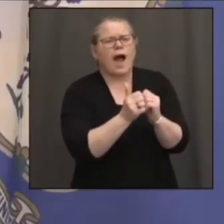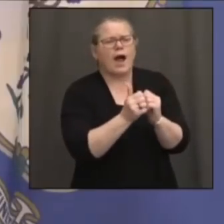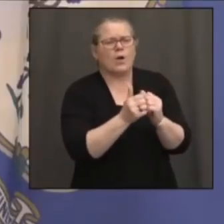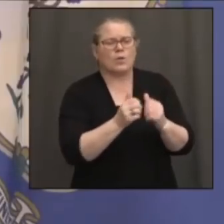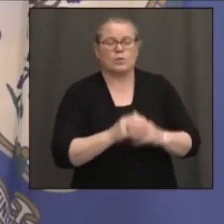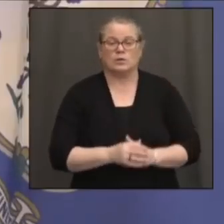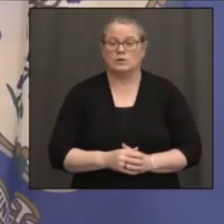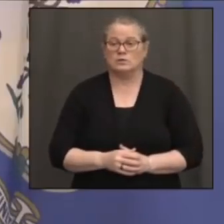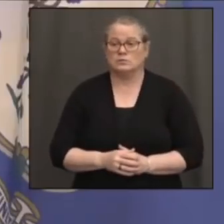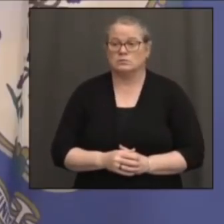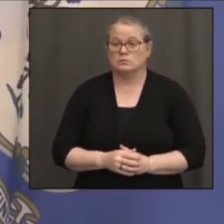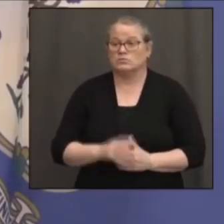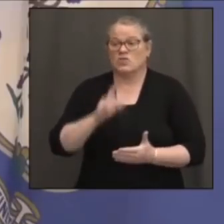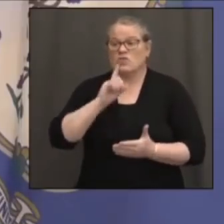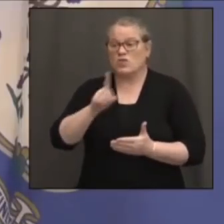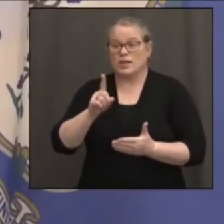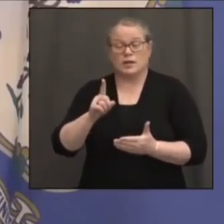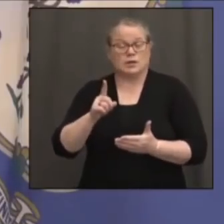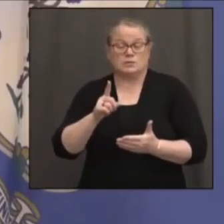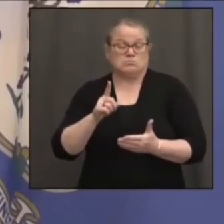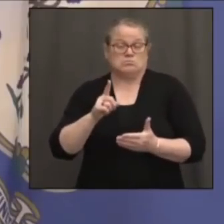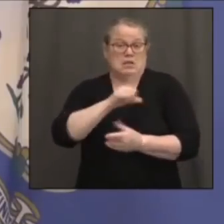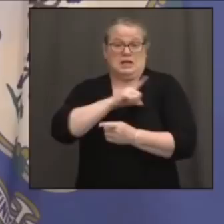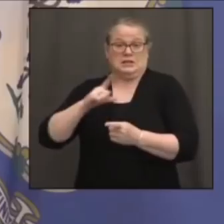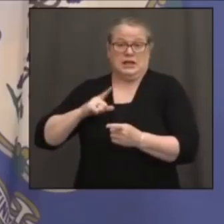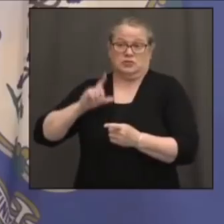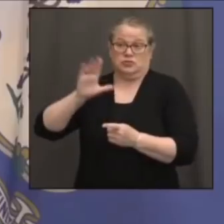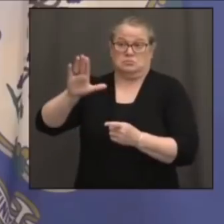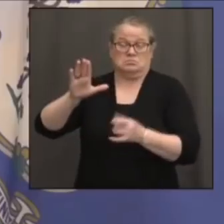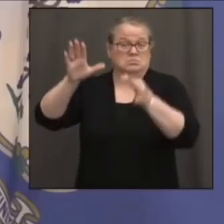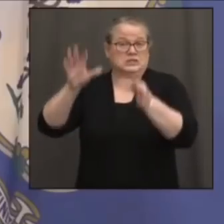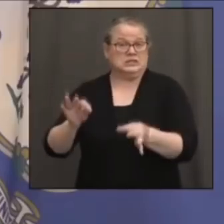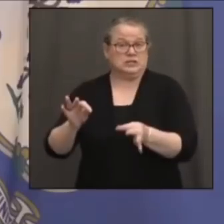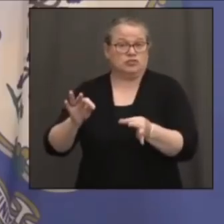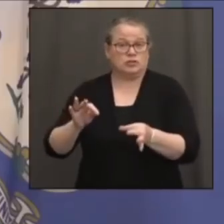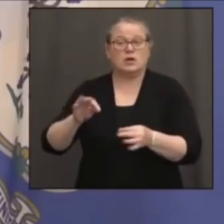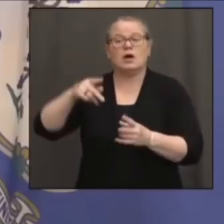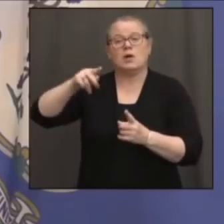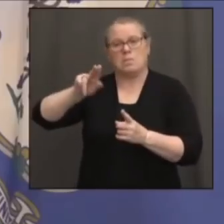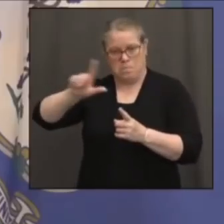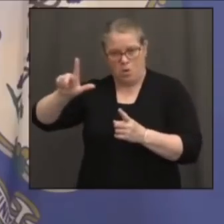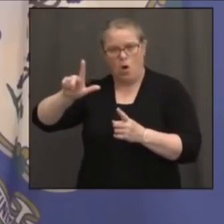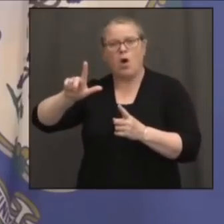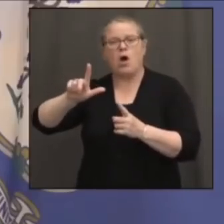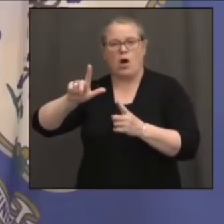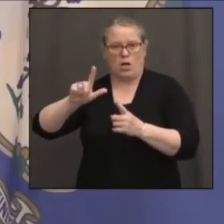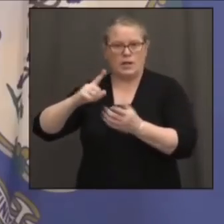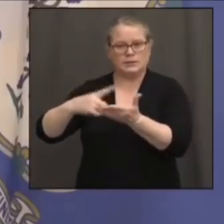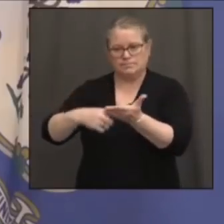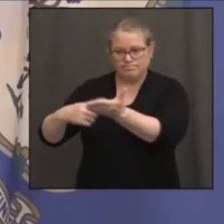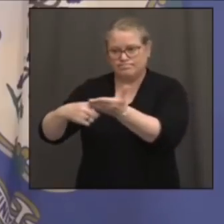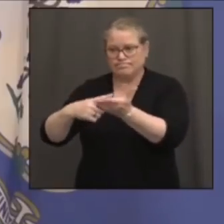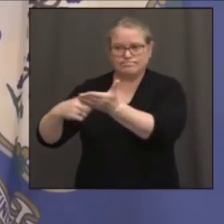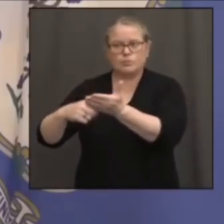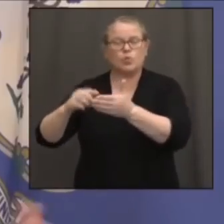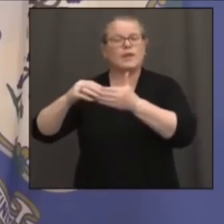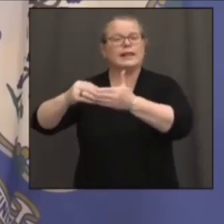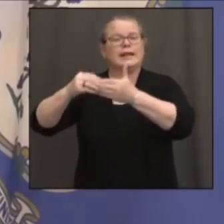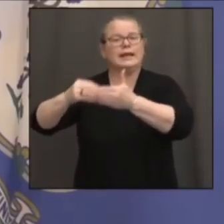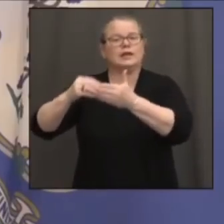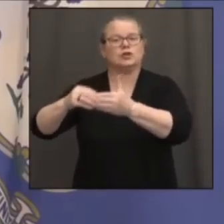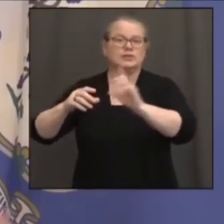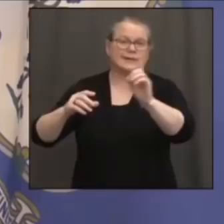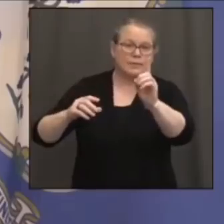legislature. And Paul has had exhaustive conversations with the leadership on both sides of the aisle, as has Nora Dennehy. She has